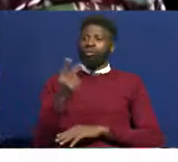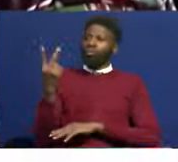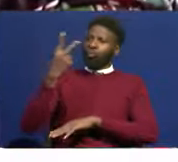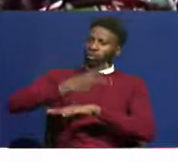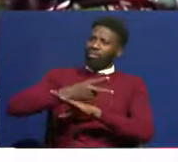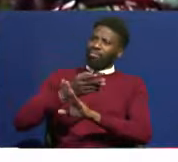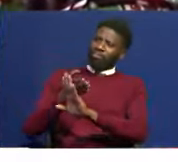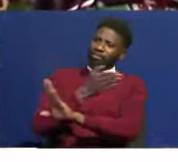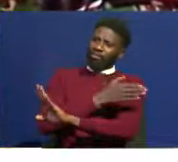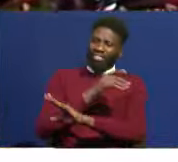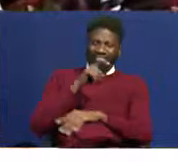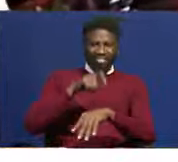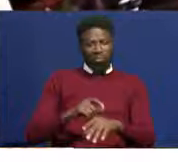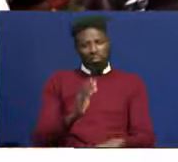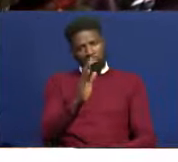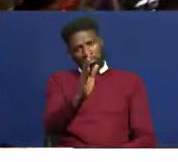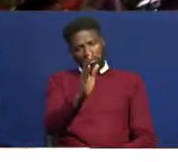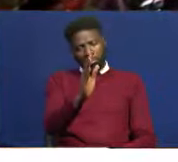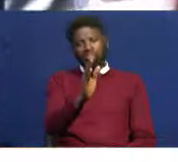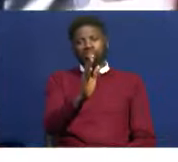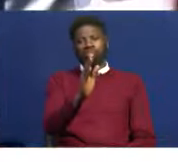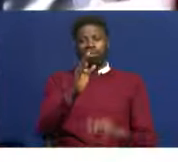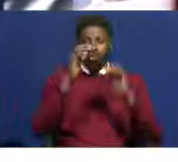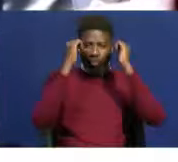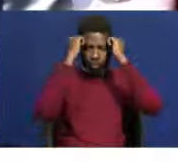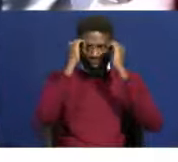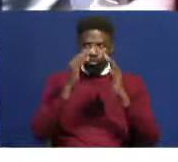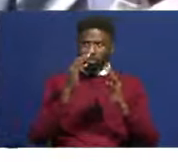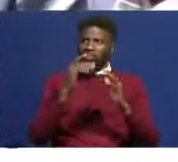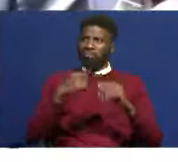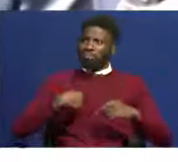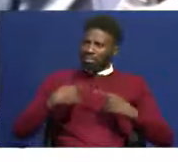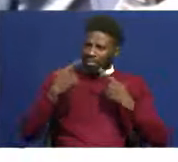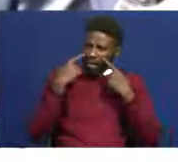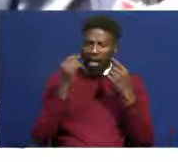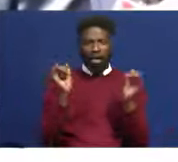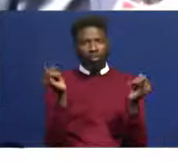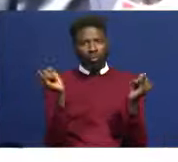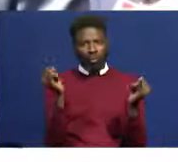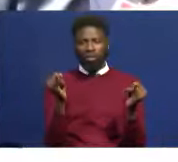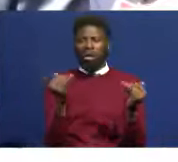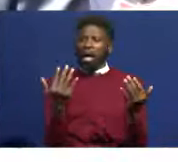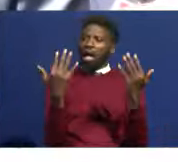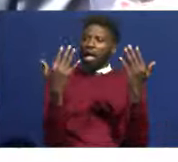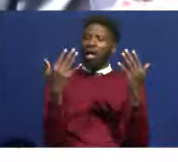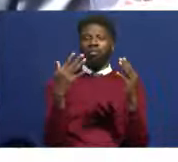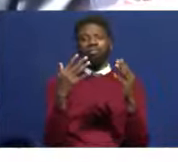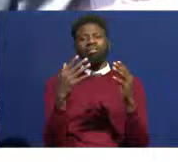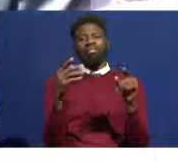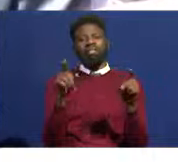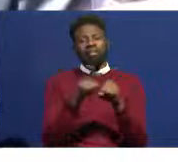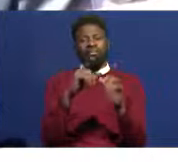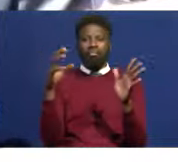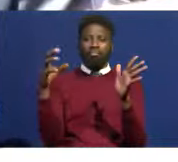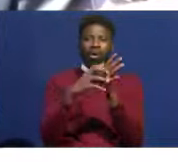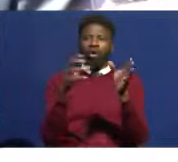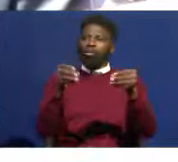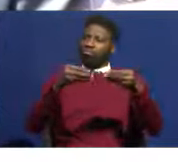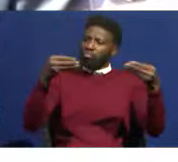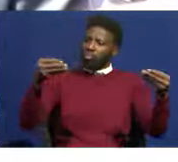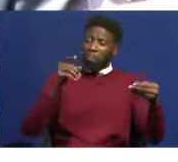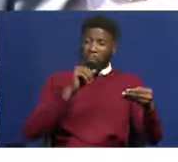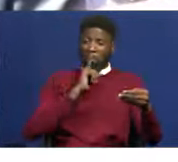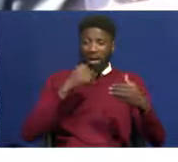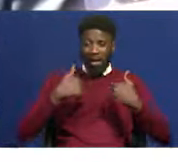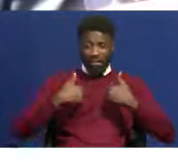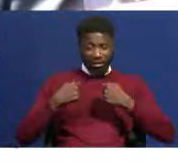or just on time for the students. But I've seen something in the news, in the papers, that there is an issue